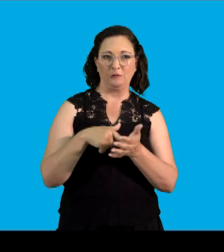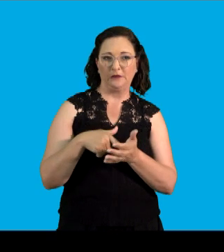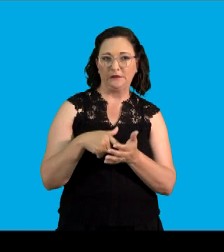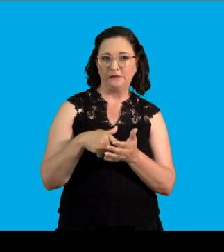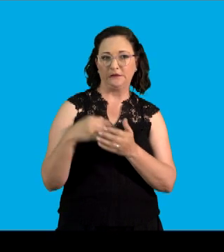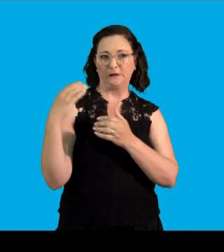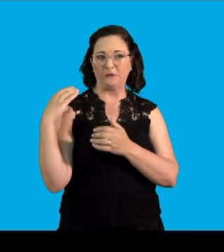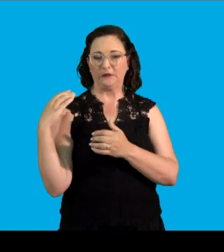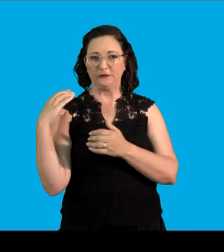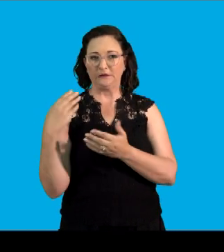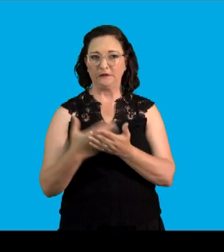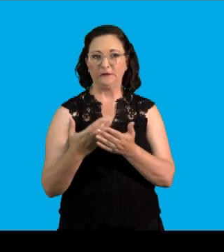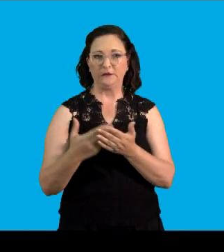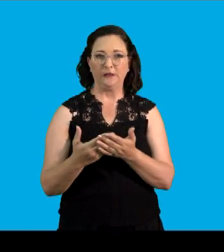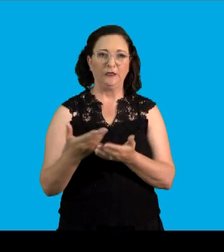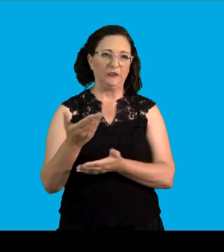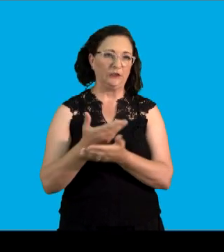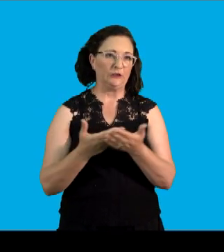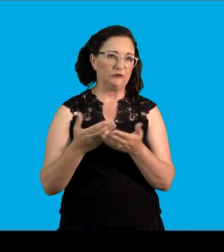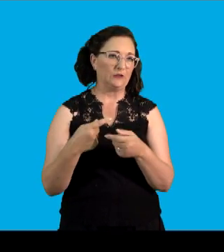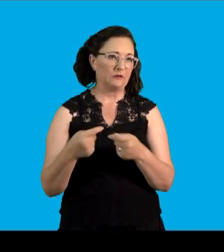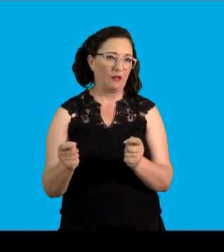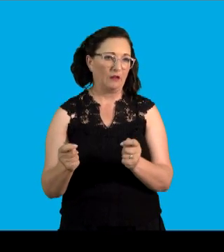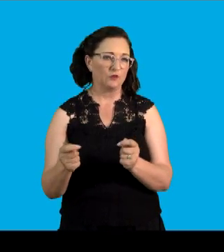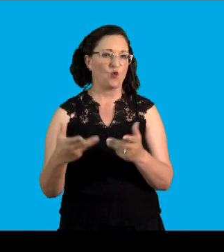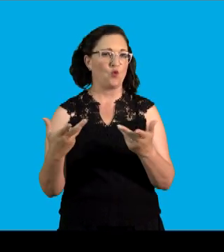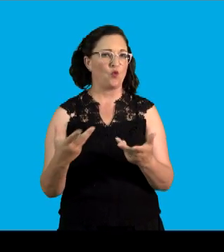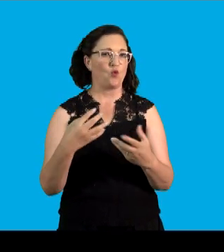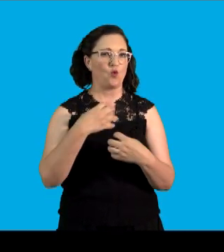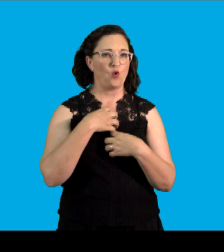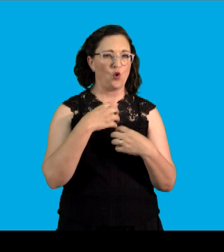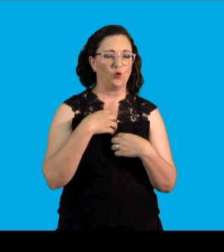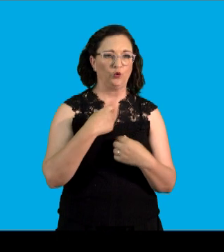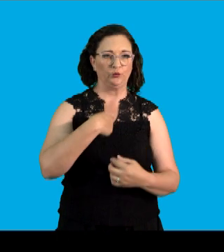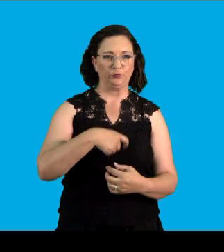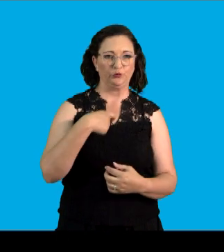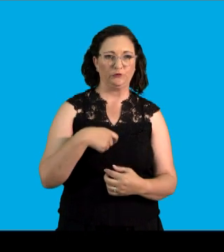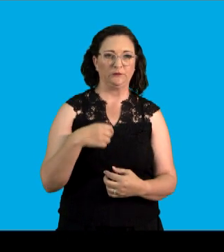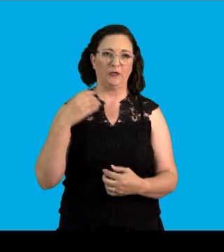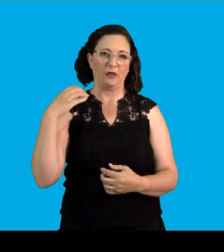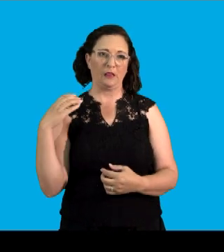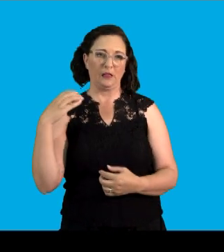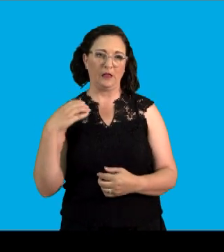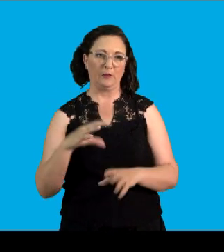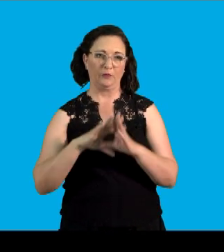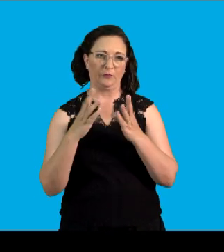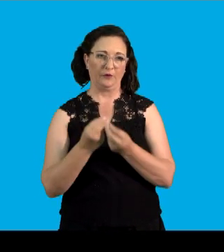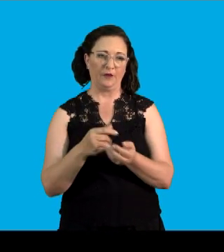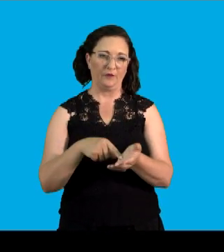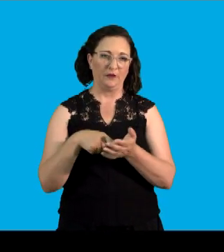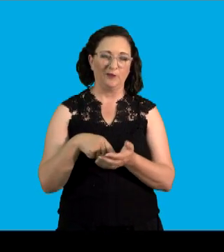can sell shares to the public? Owners are personally liable for all the debts and claims against the